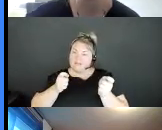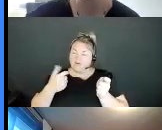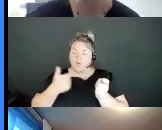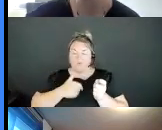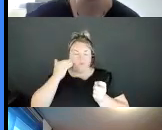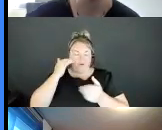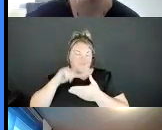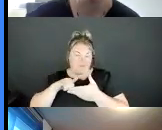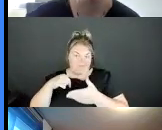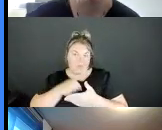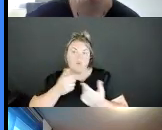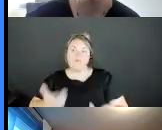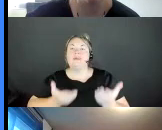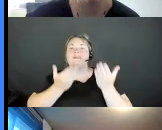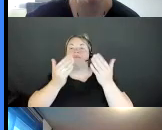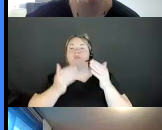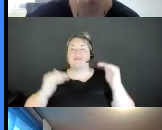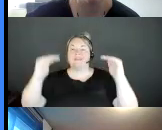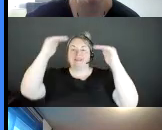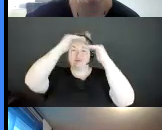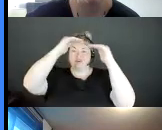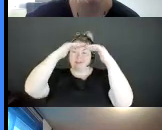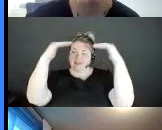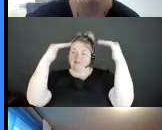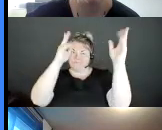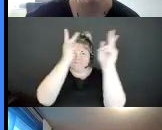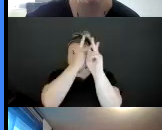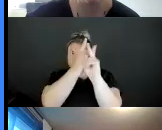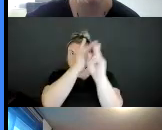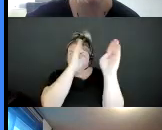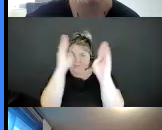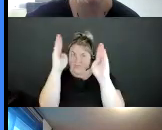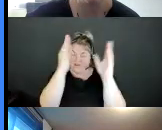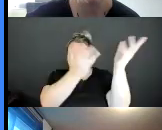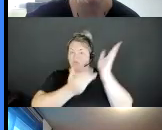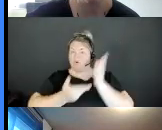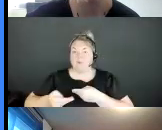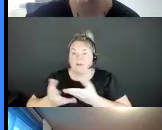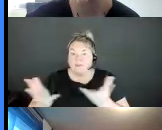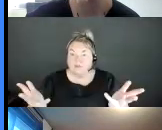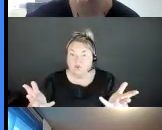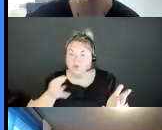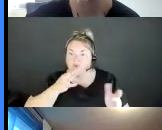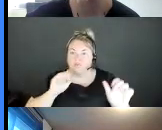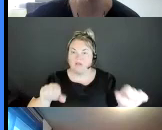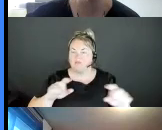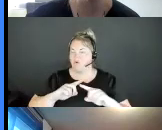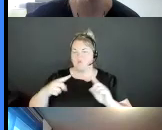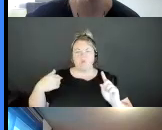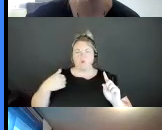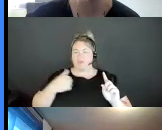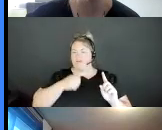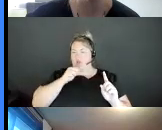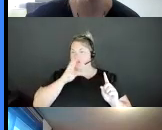bringing up to the leadership level to figure out a plan, and we'll bring that back to you as stakeholders as soon as possible. That has not been lost on us.